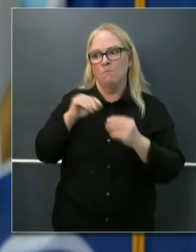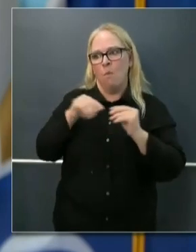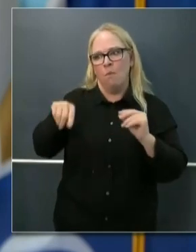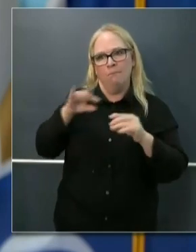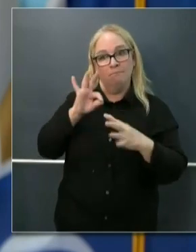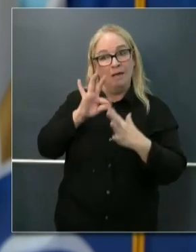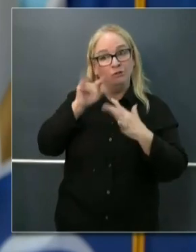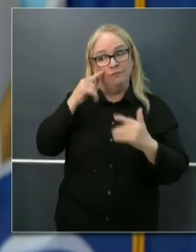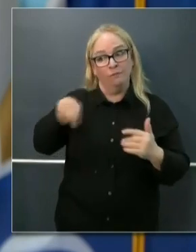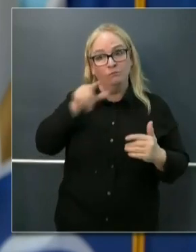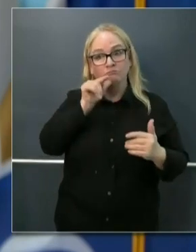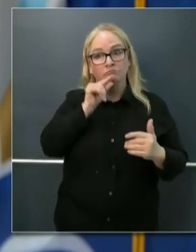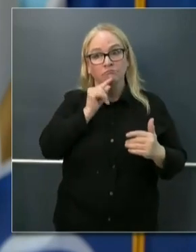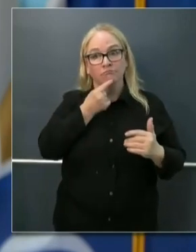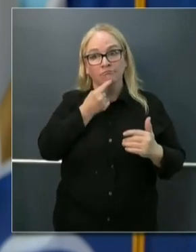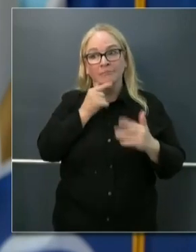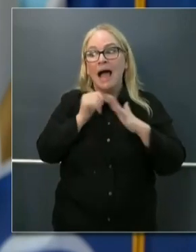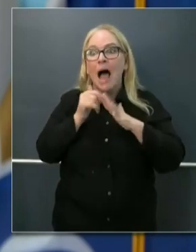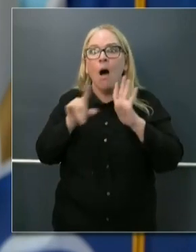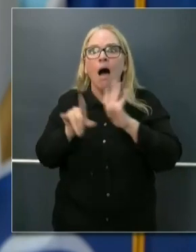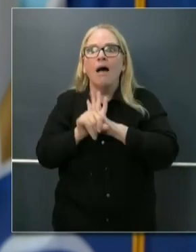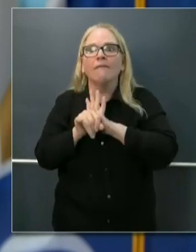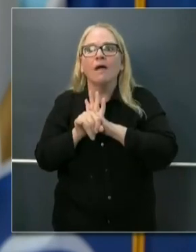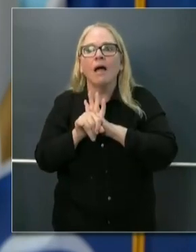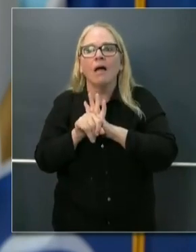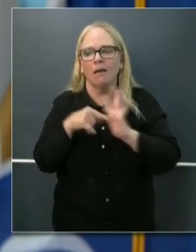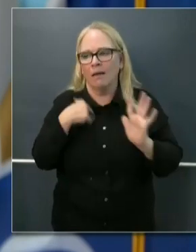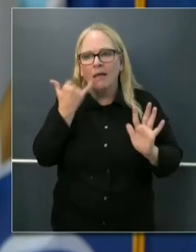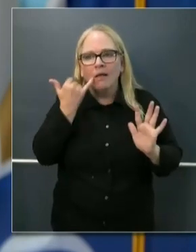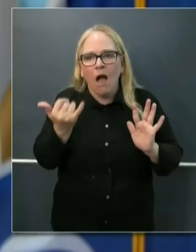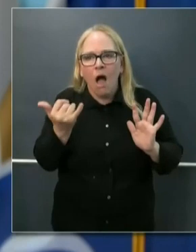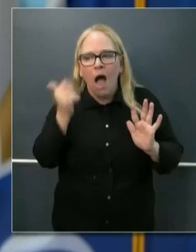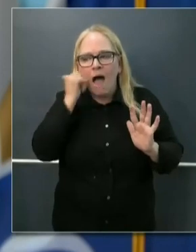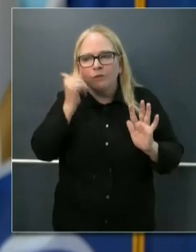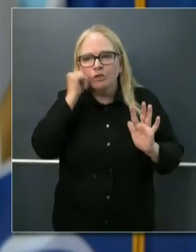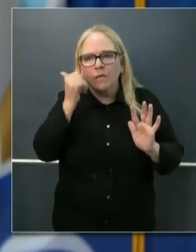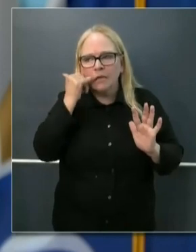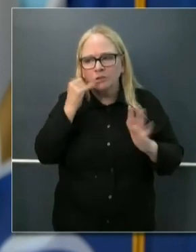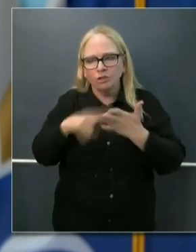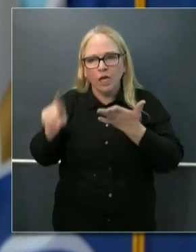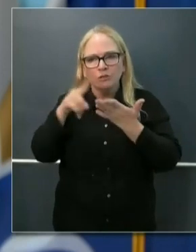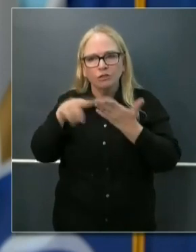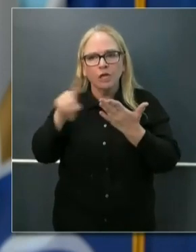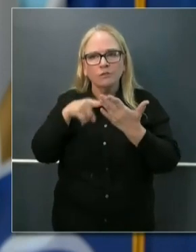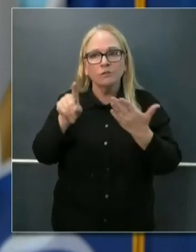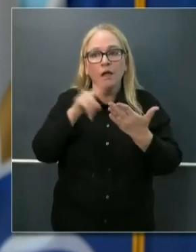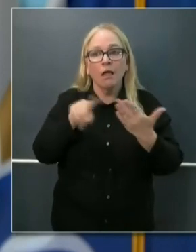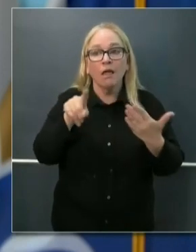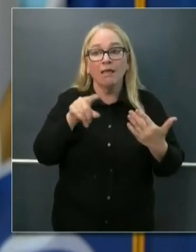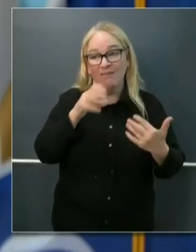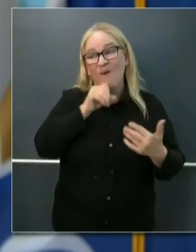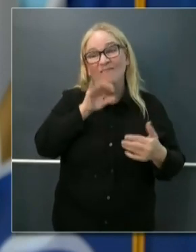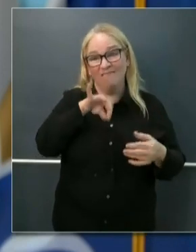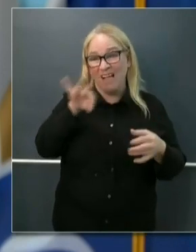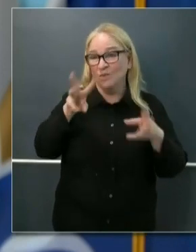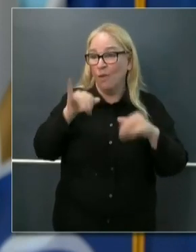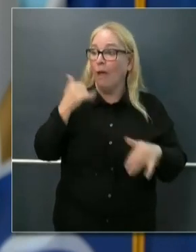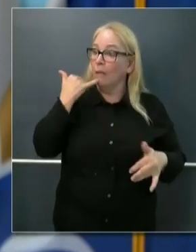those sites? Well, we're doing daily check-in calls. It's not an exaggeration. Old-fashioned calls to